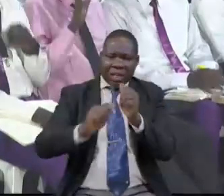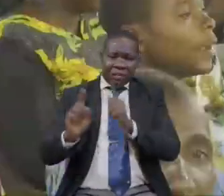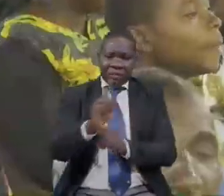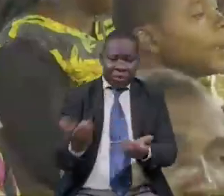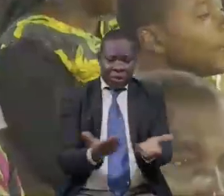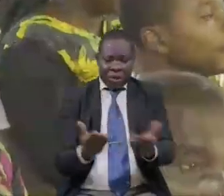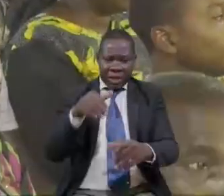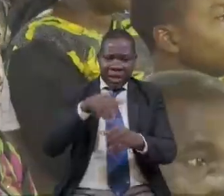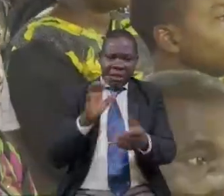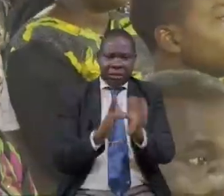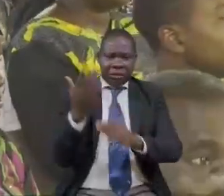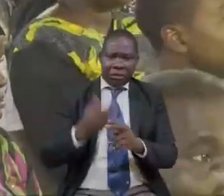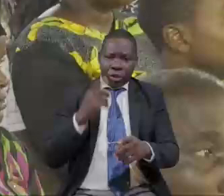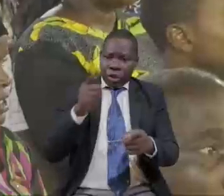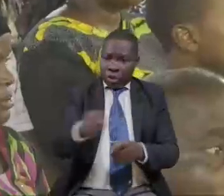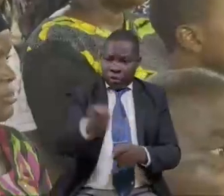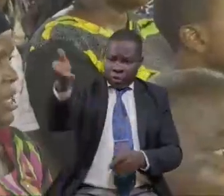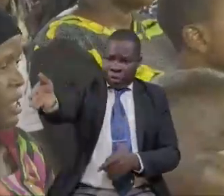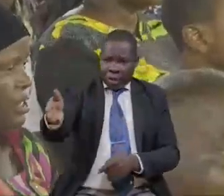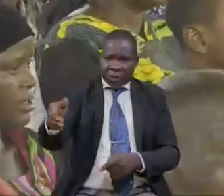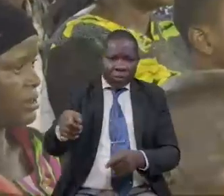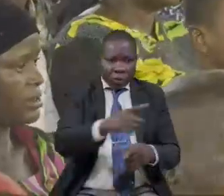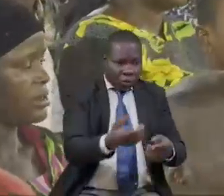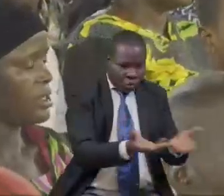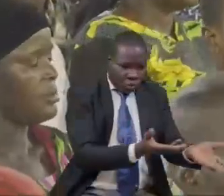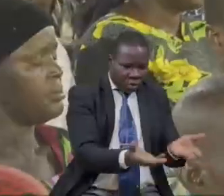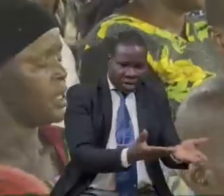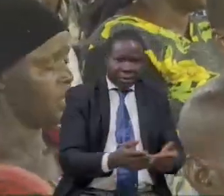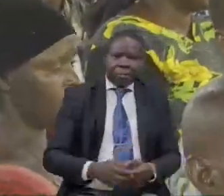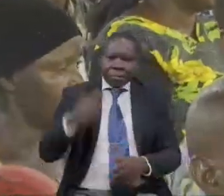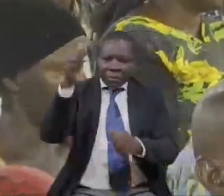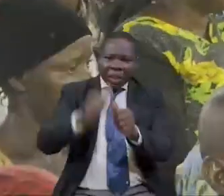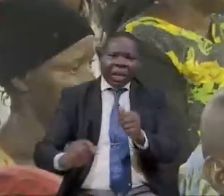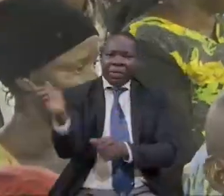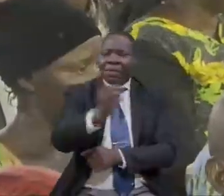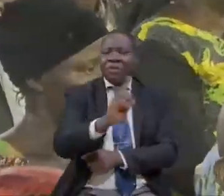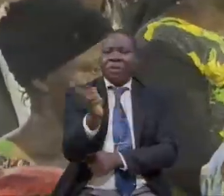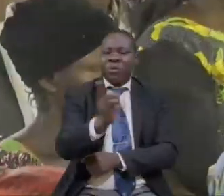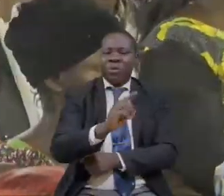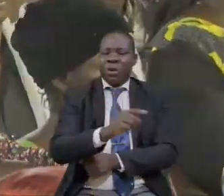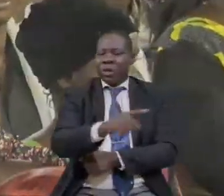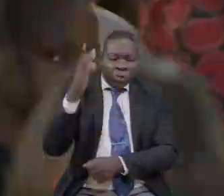there, you here, everywhere, you'll get to the